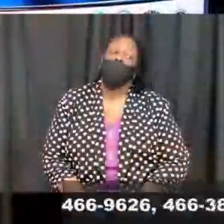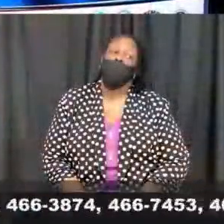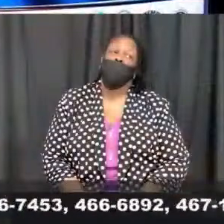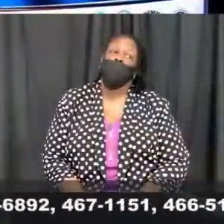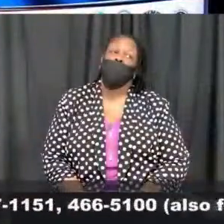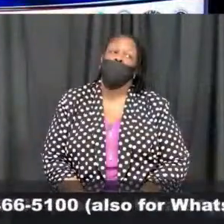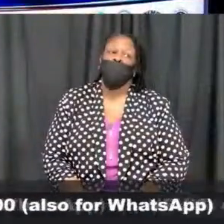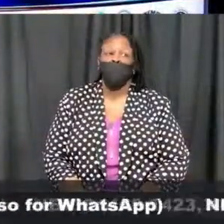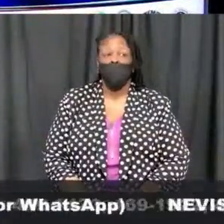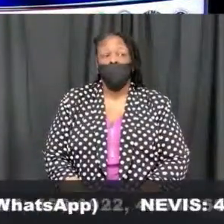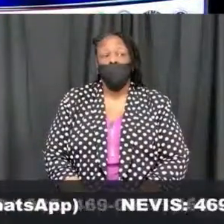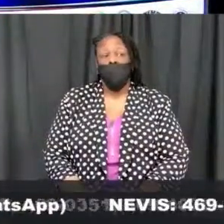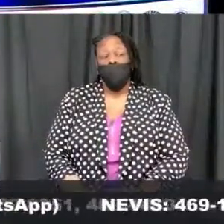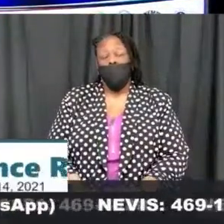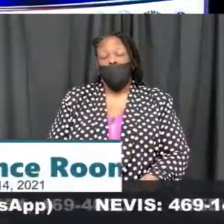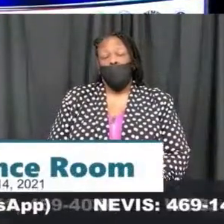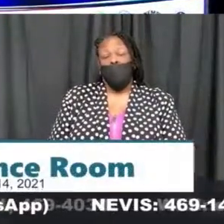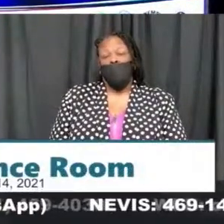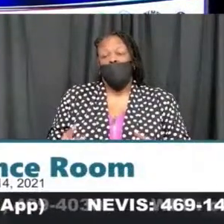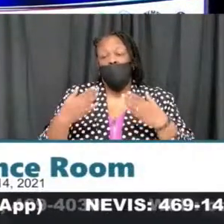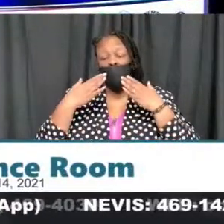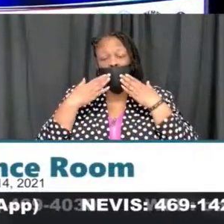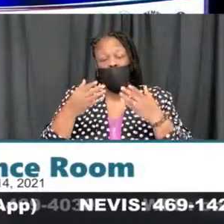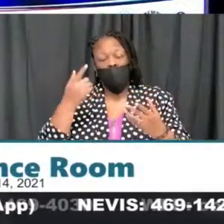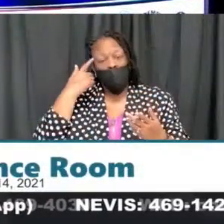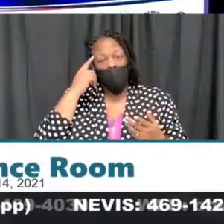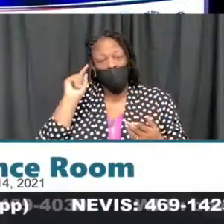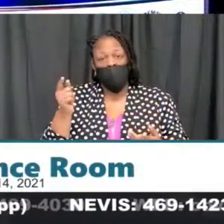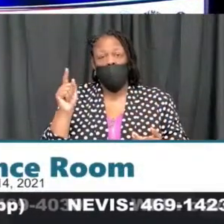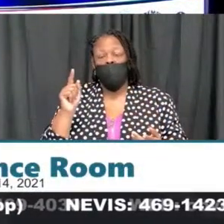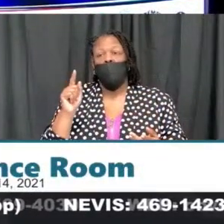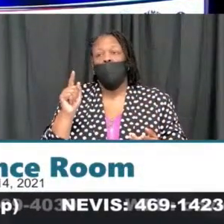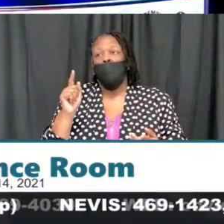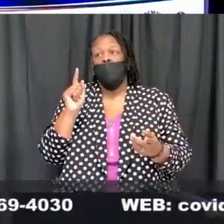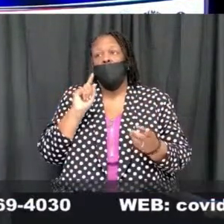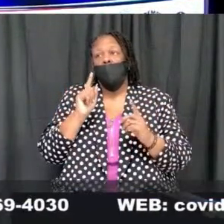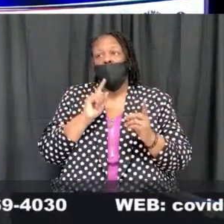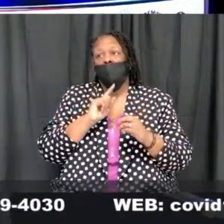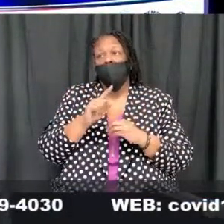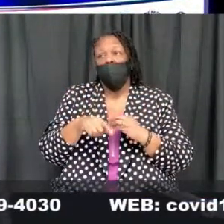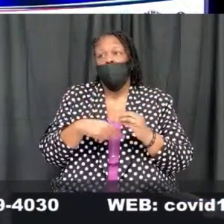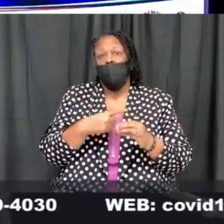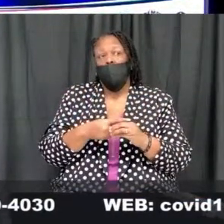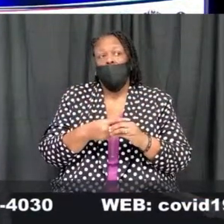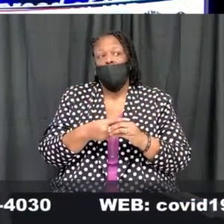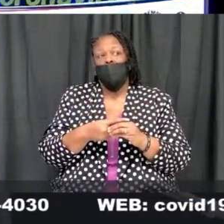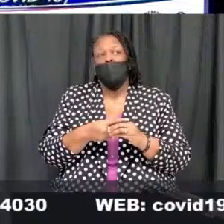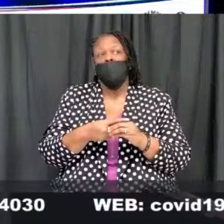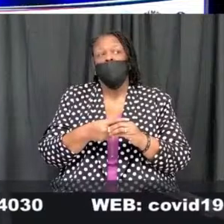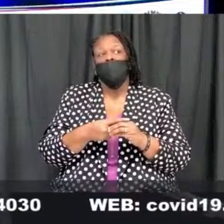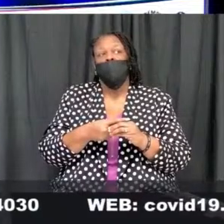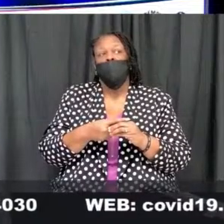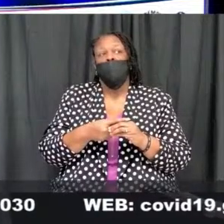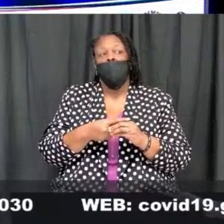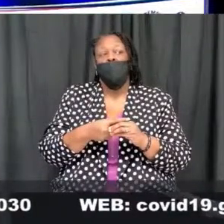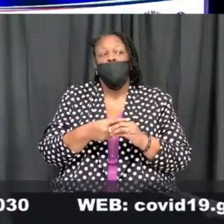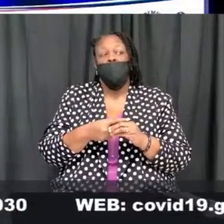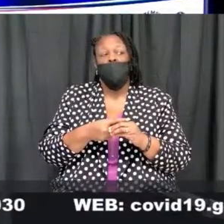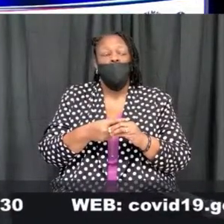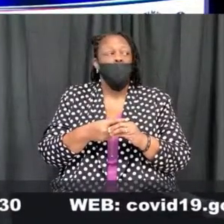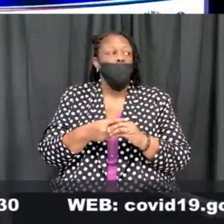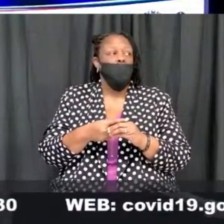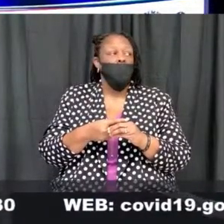Thank you very much, Mr. Samuel. That brings us to our question